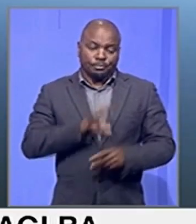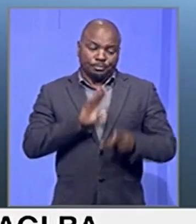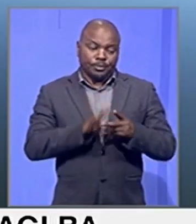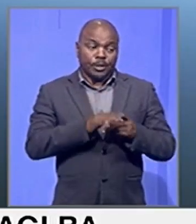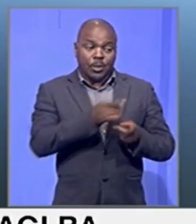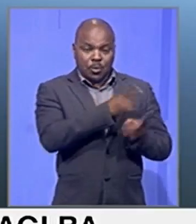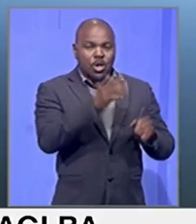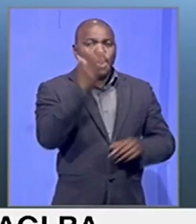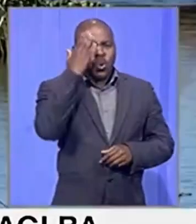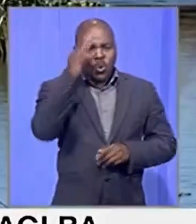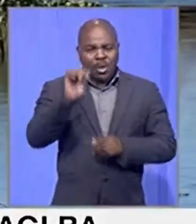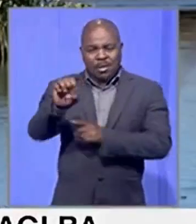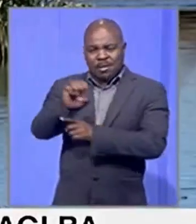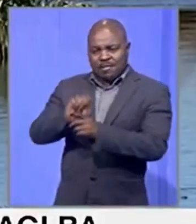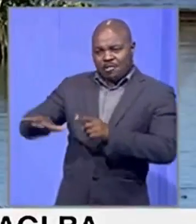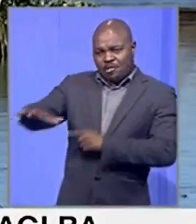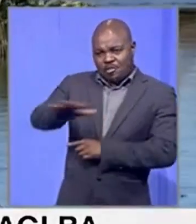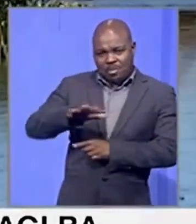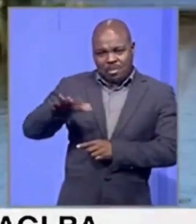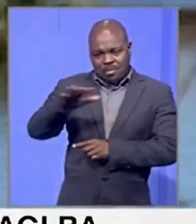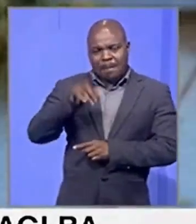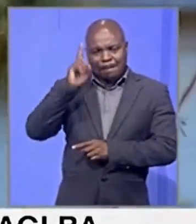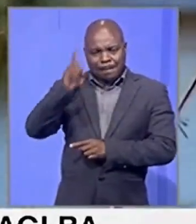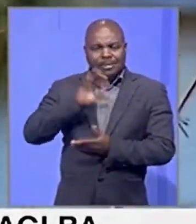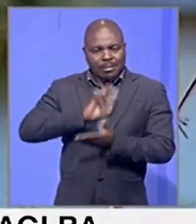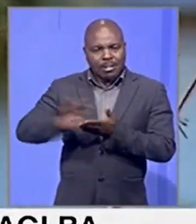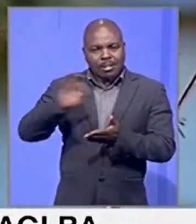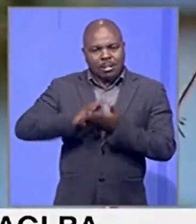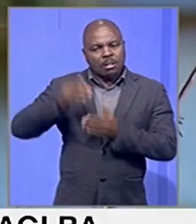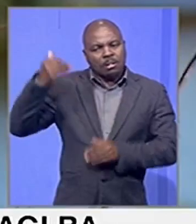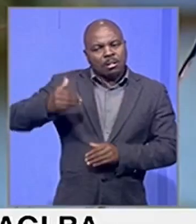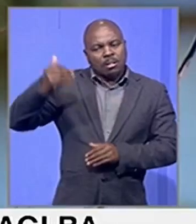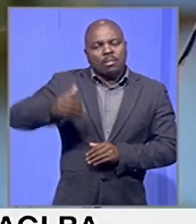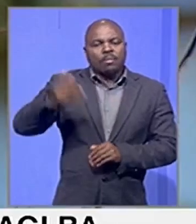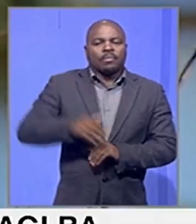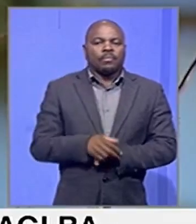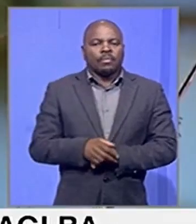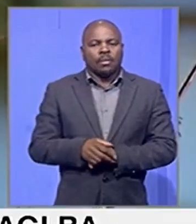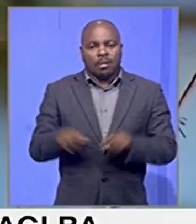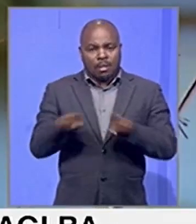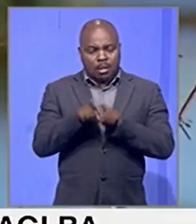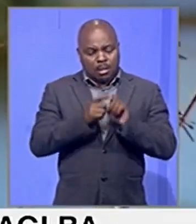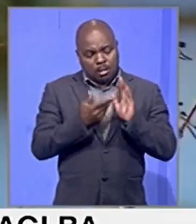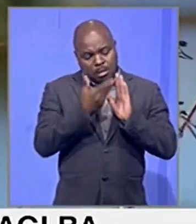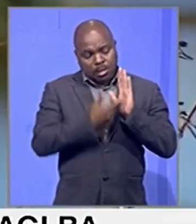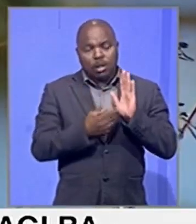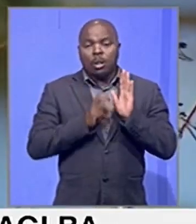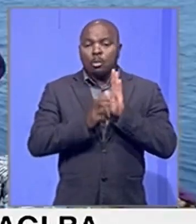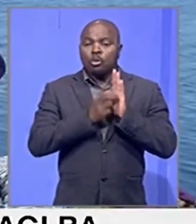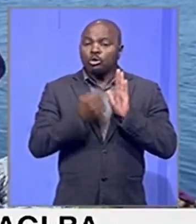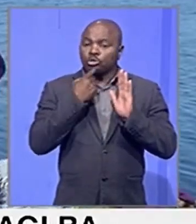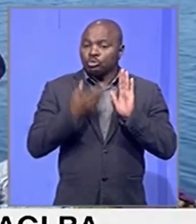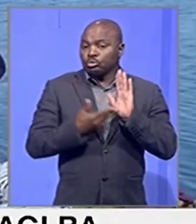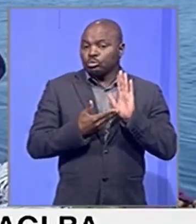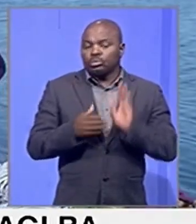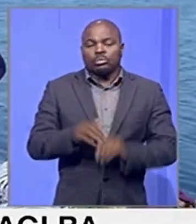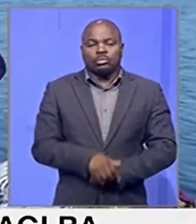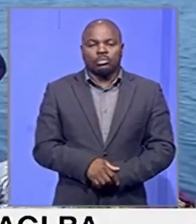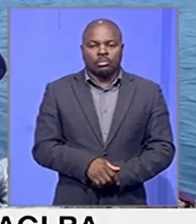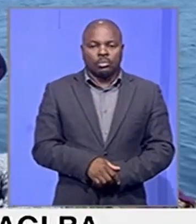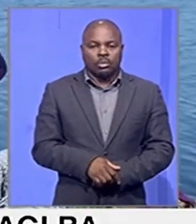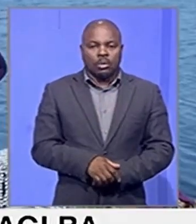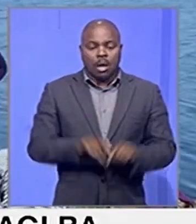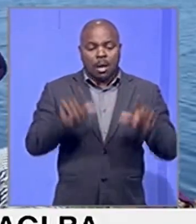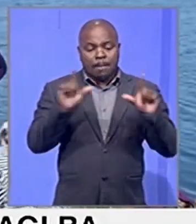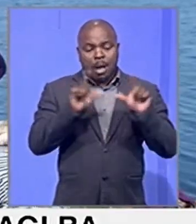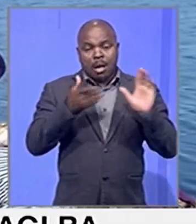gore tikologo e ba direlang fa go yona e tshwanelwa ya phepafatswa ka dinako tsotlhe jaaka molao o laela. Ko passport